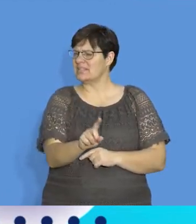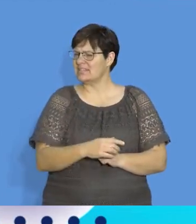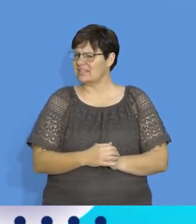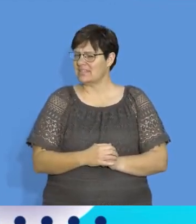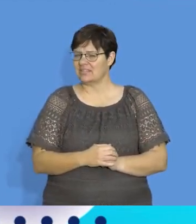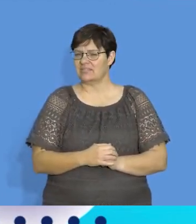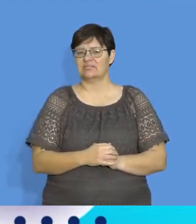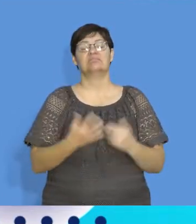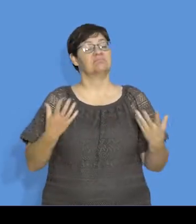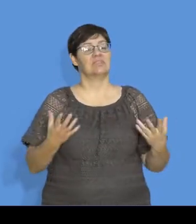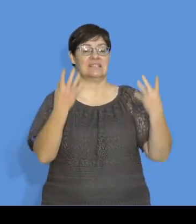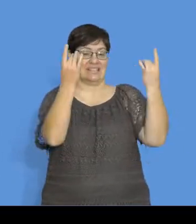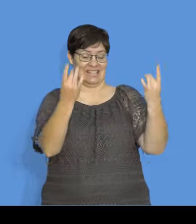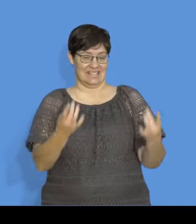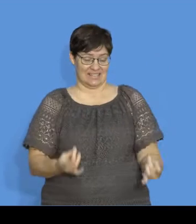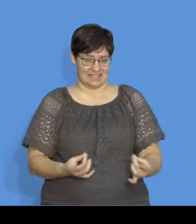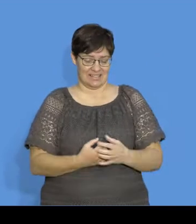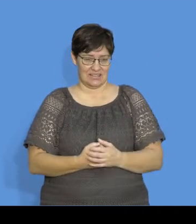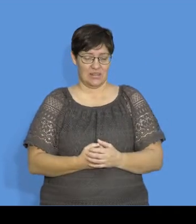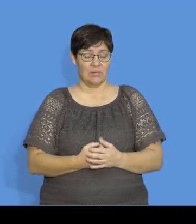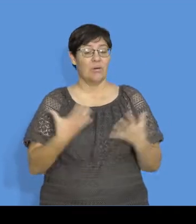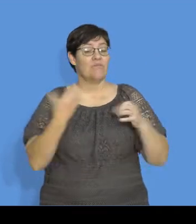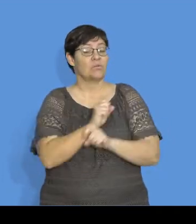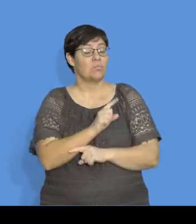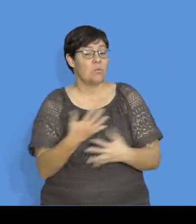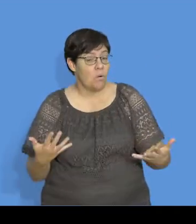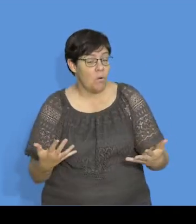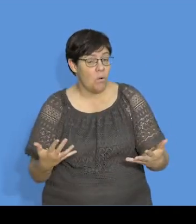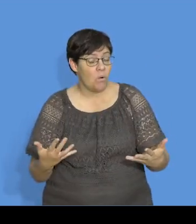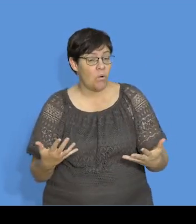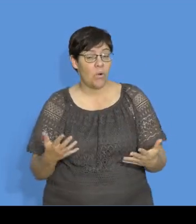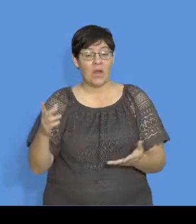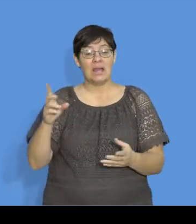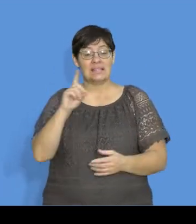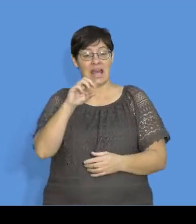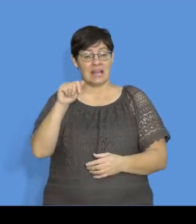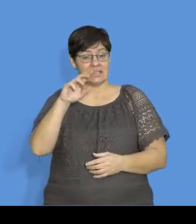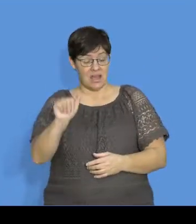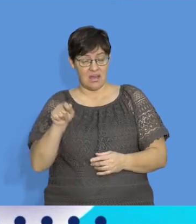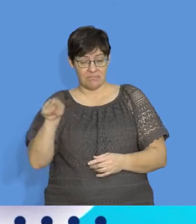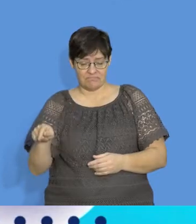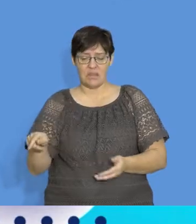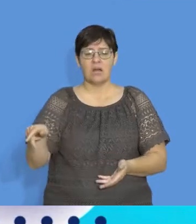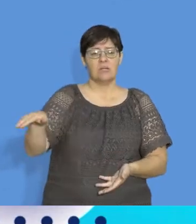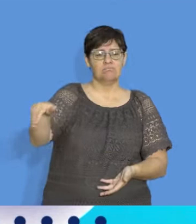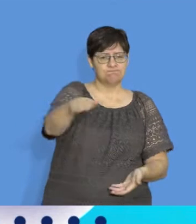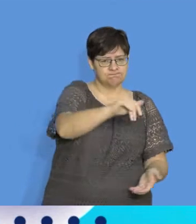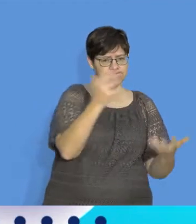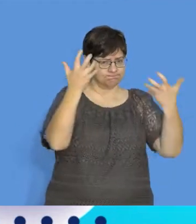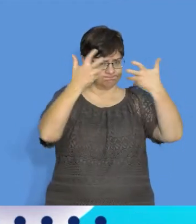focus on statistics, but the focus will be on correlation and data. Okay,